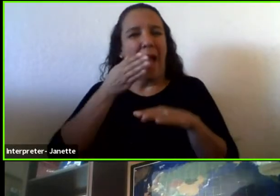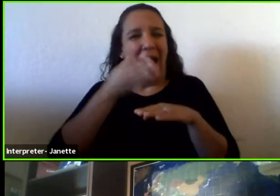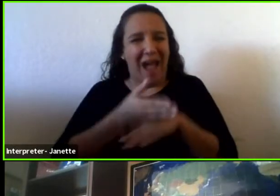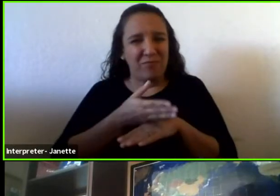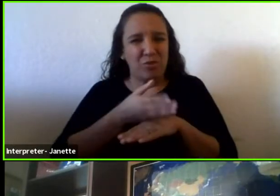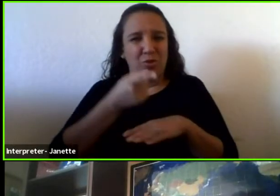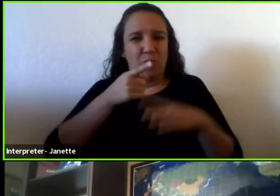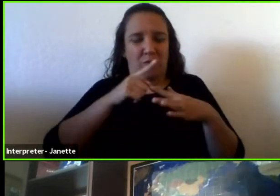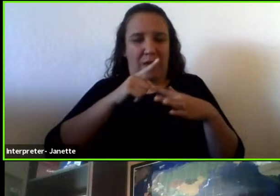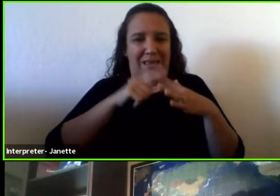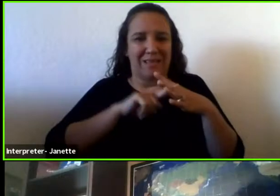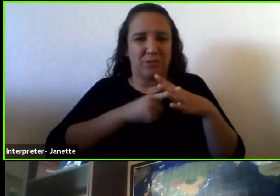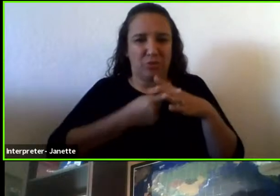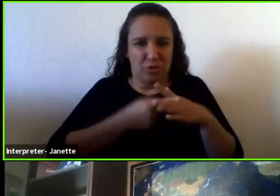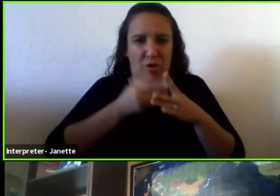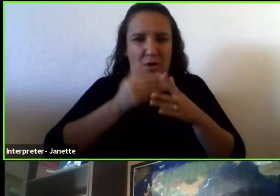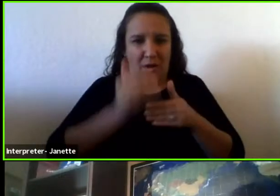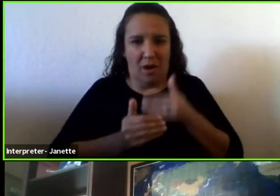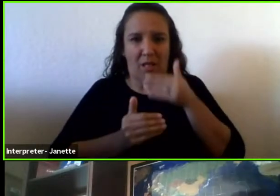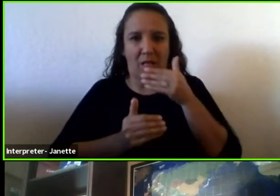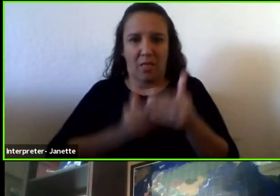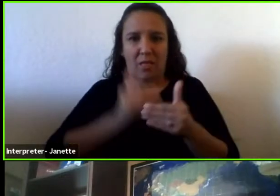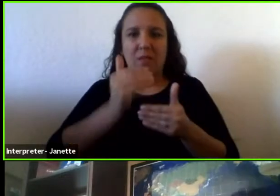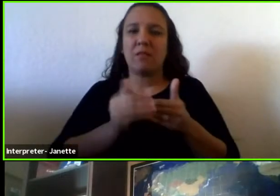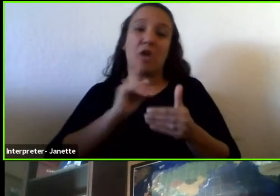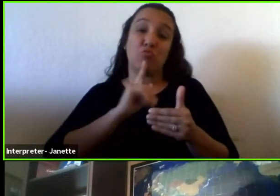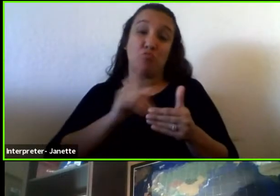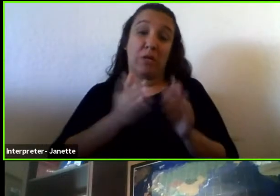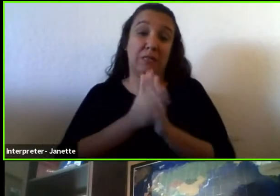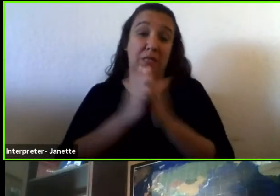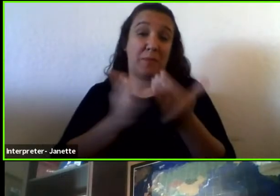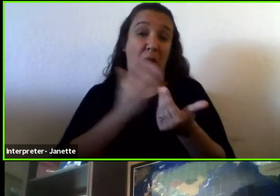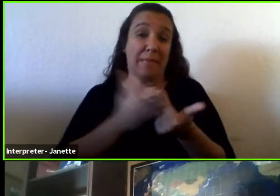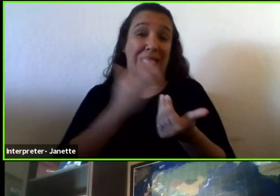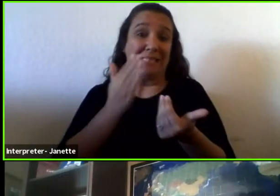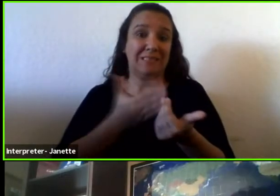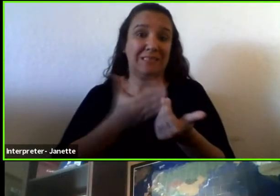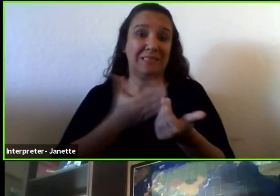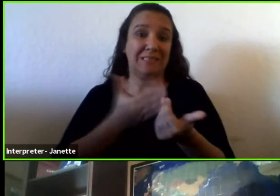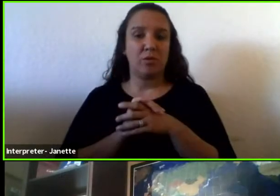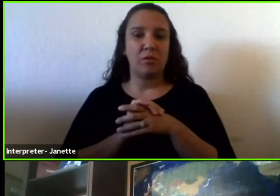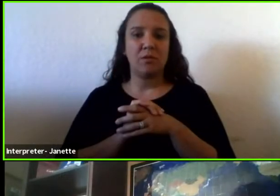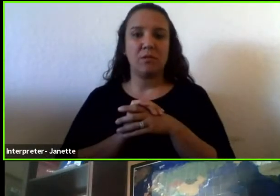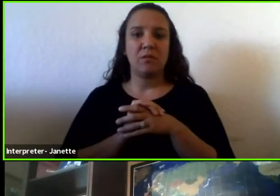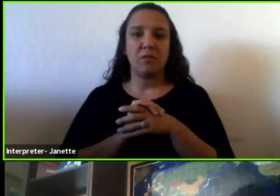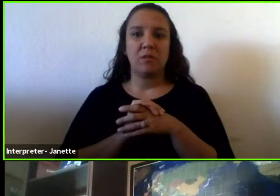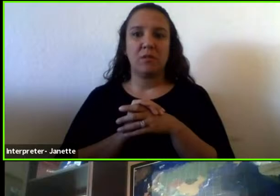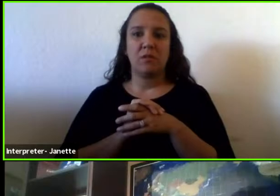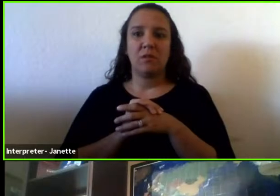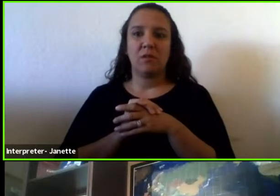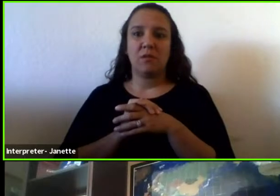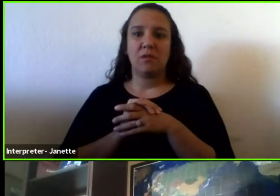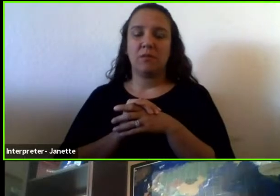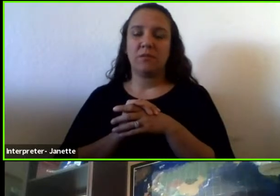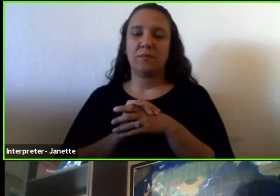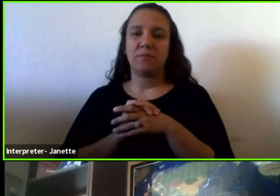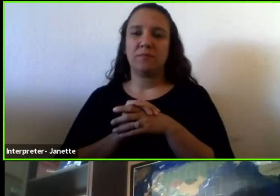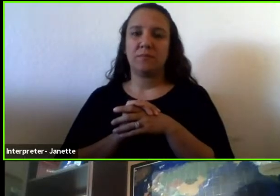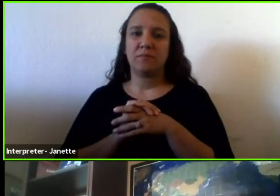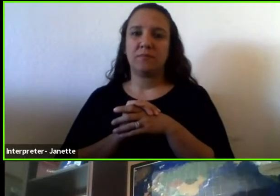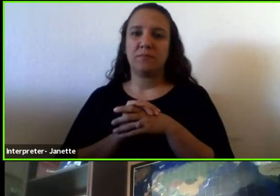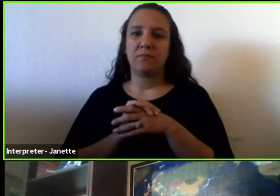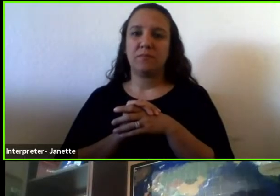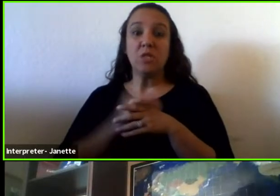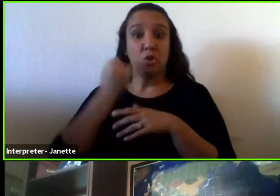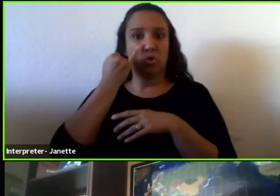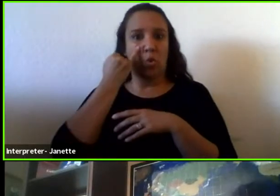started. And you talked about mindset shift. So if we can think about that as the number one priority, then the rest of